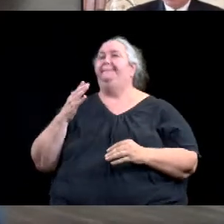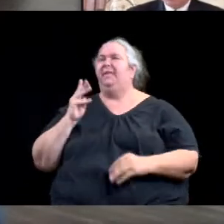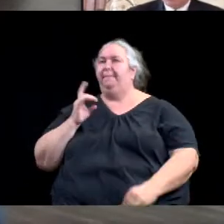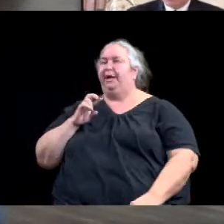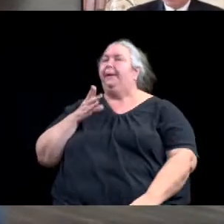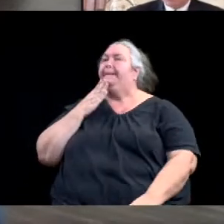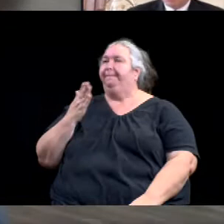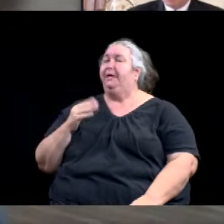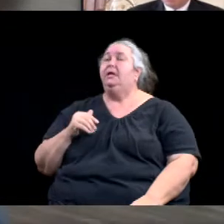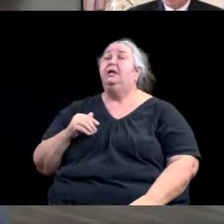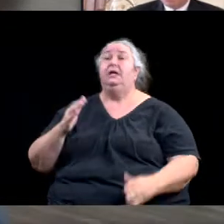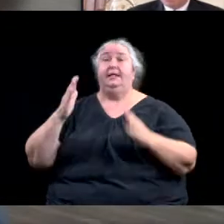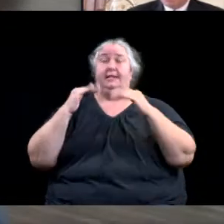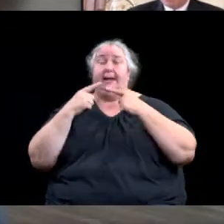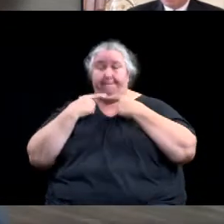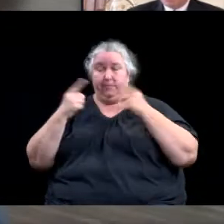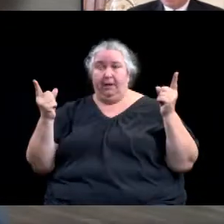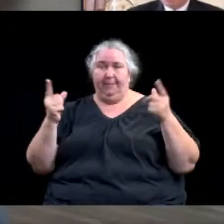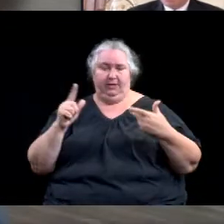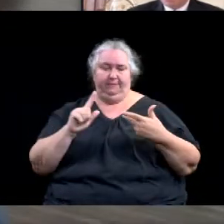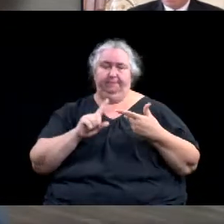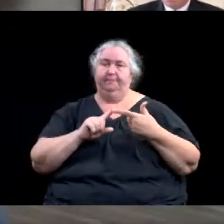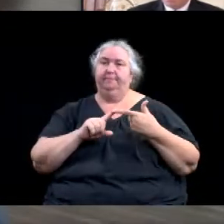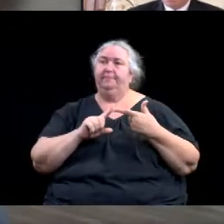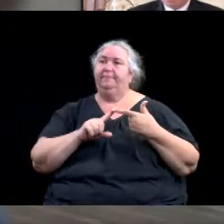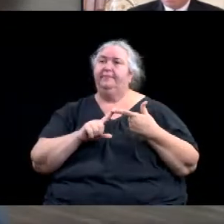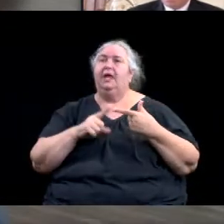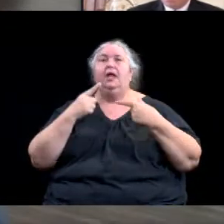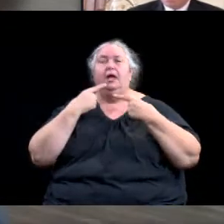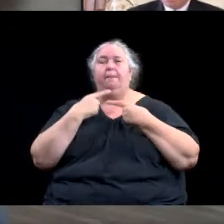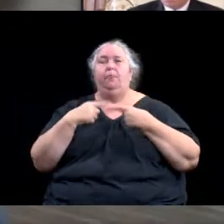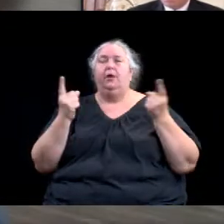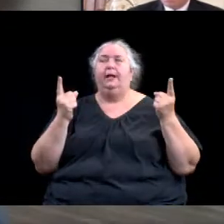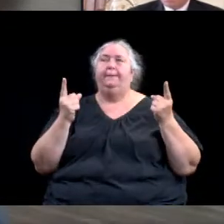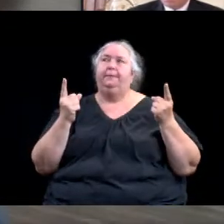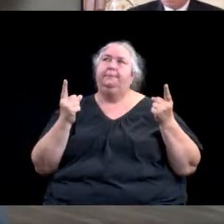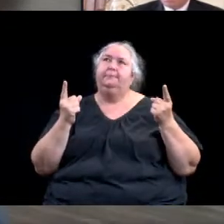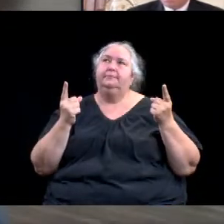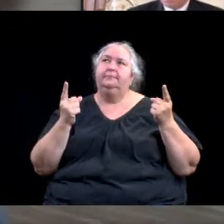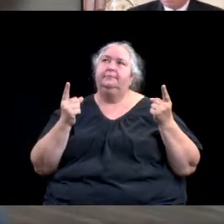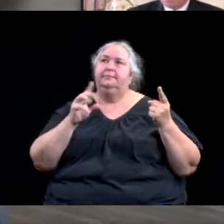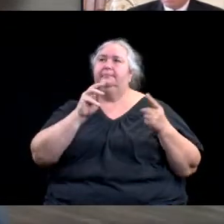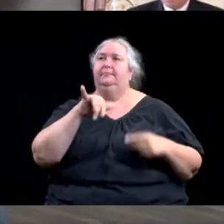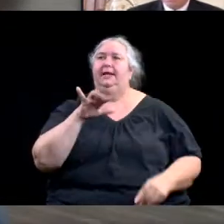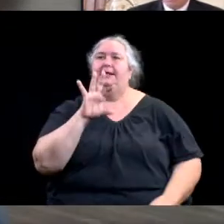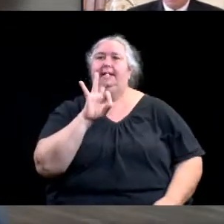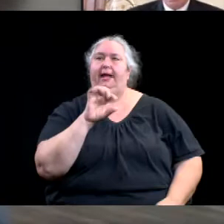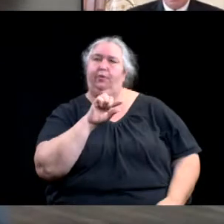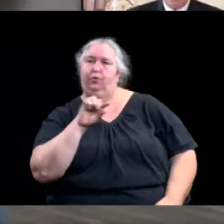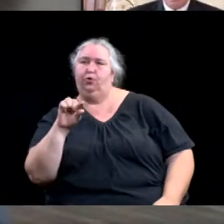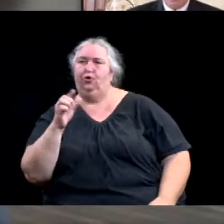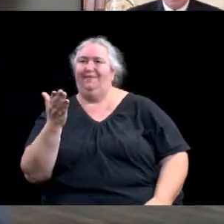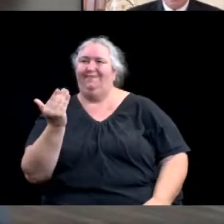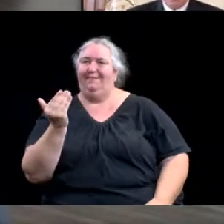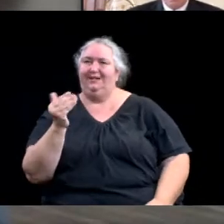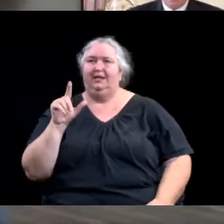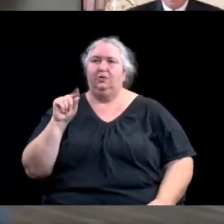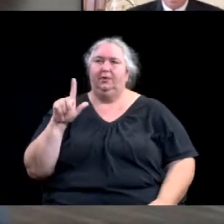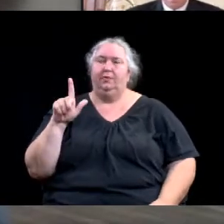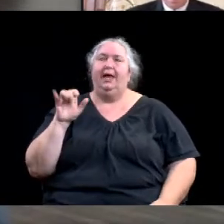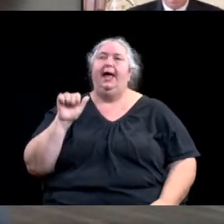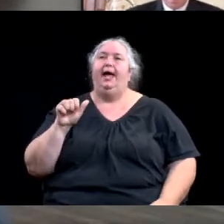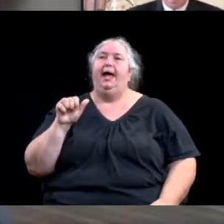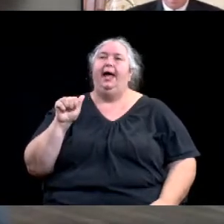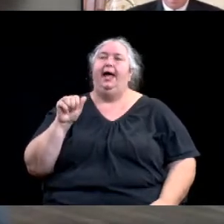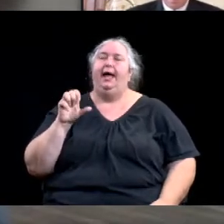15th, 2021, as Peace Officers Memorial Week. And we will be giving this proclamation to